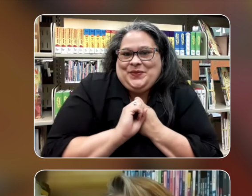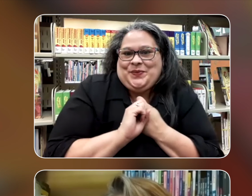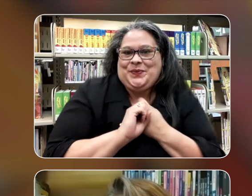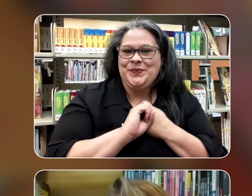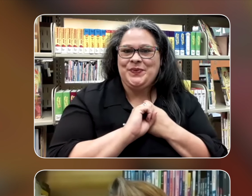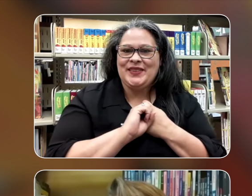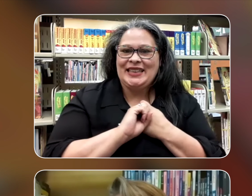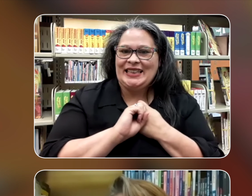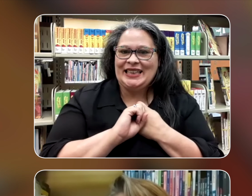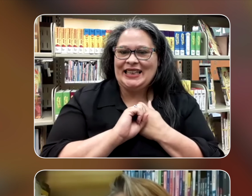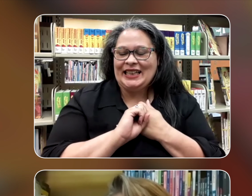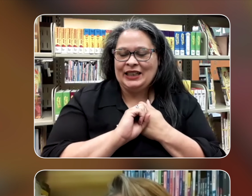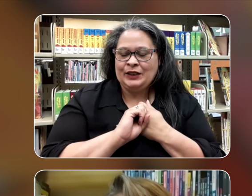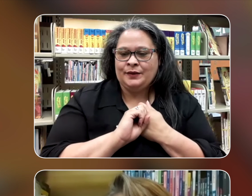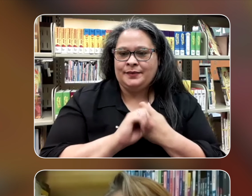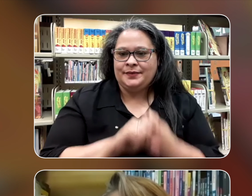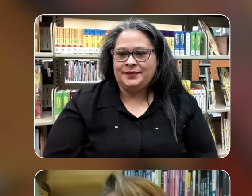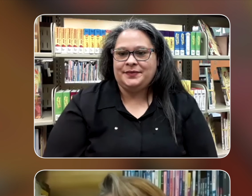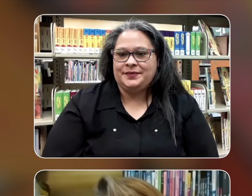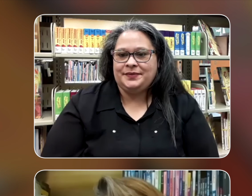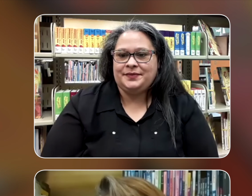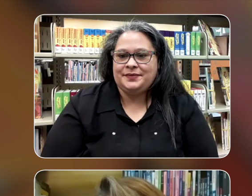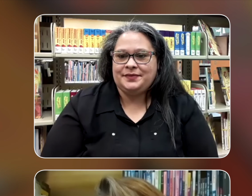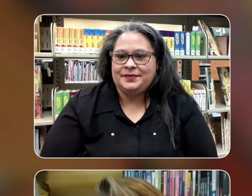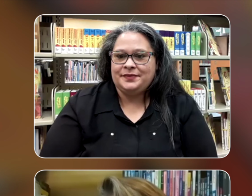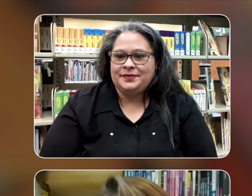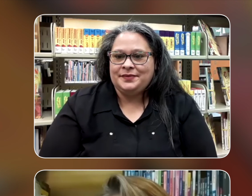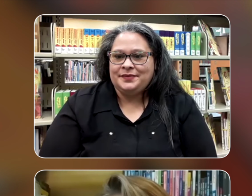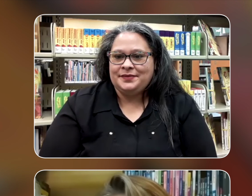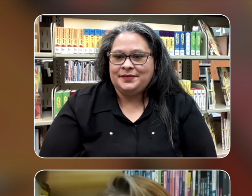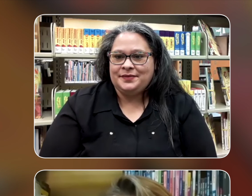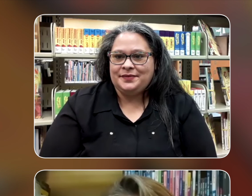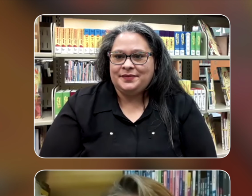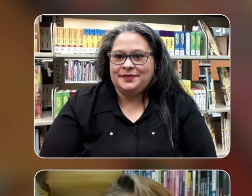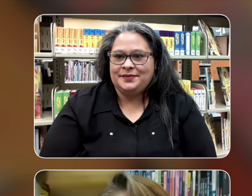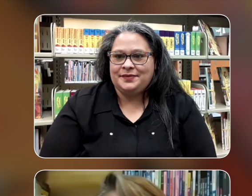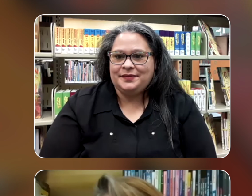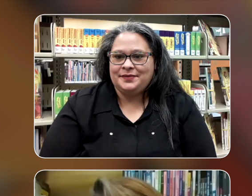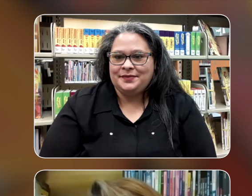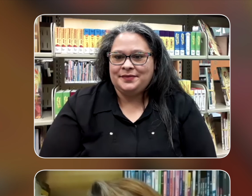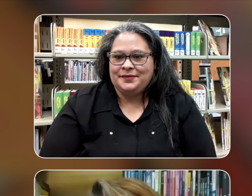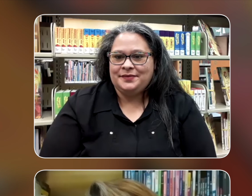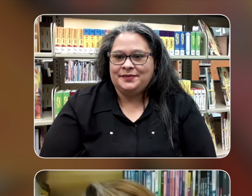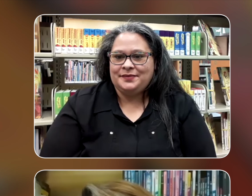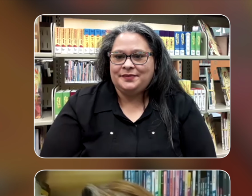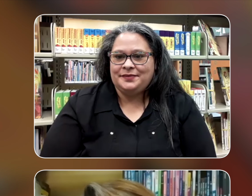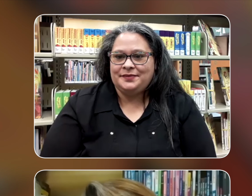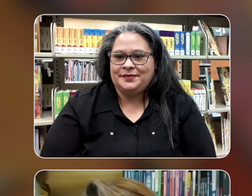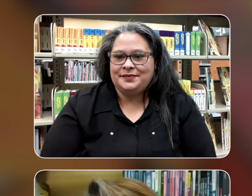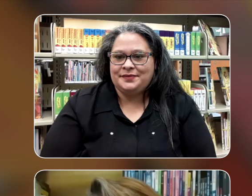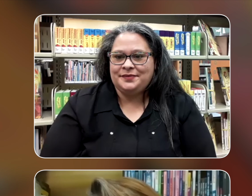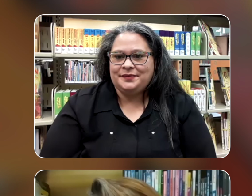Después del recreo, tenemos la clase de arte. ¡Mi favorita! Creo que mis dibujos sorprenden a mis